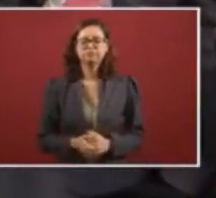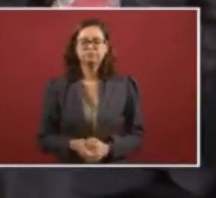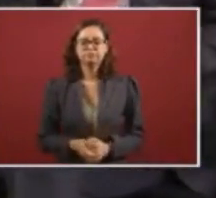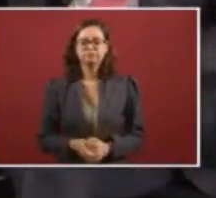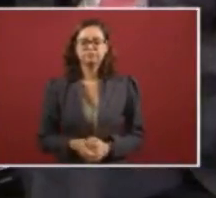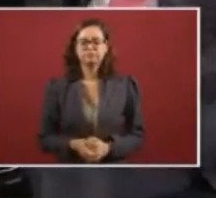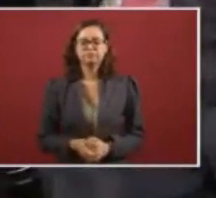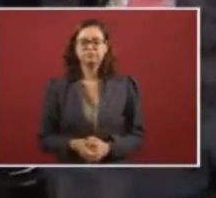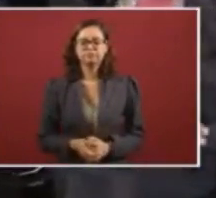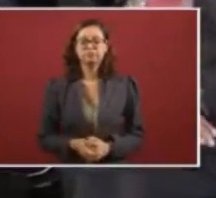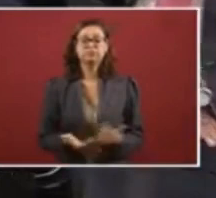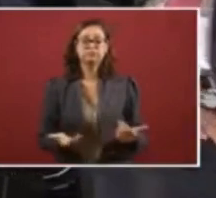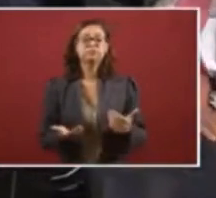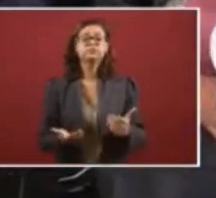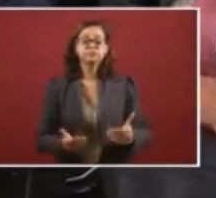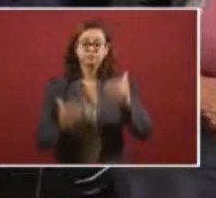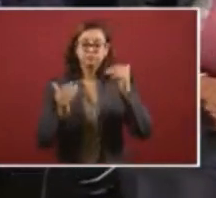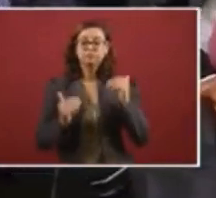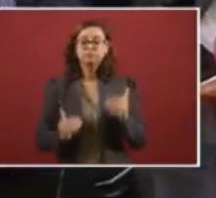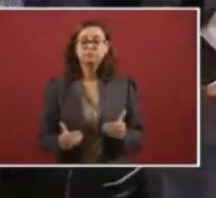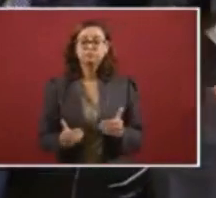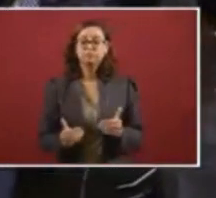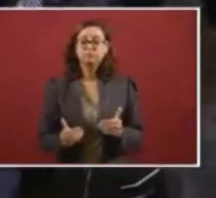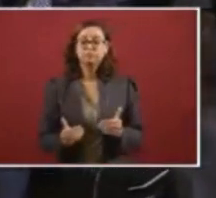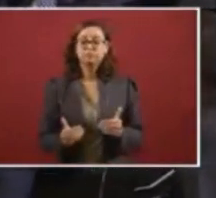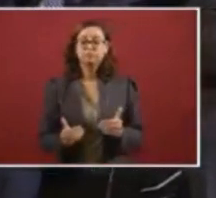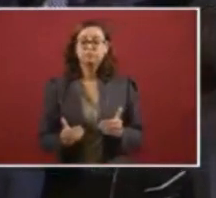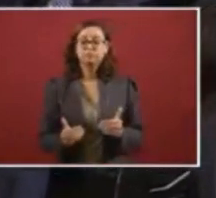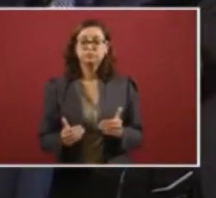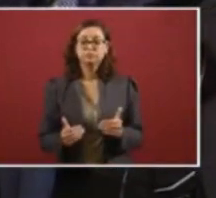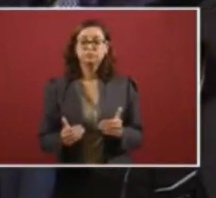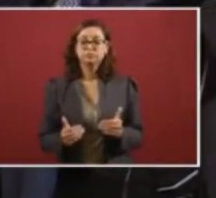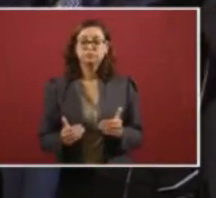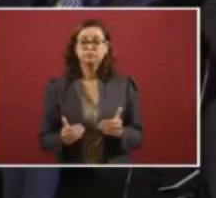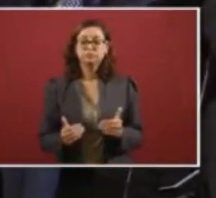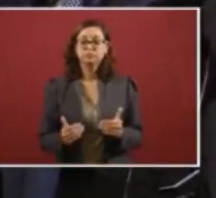So, according to the program,